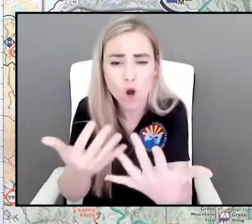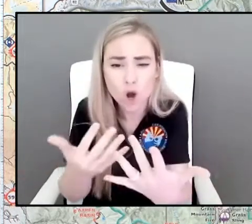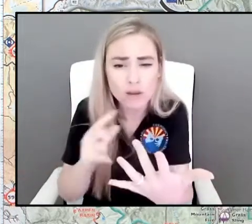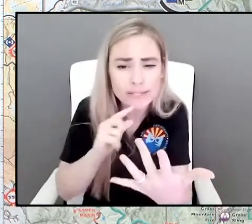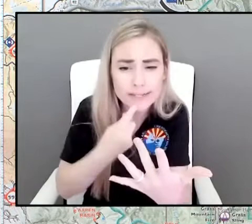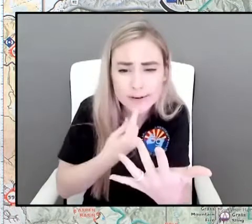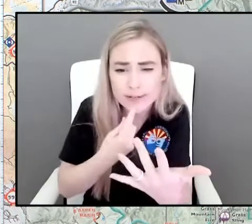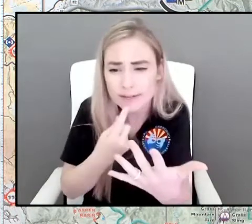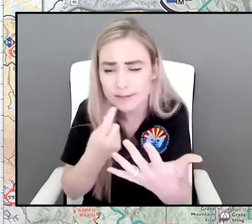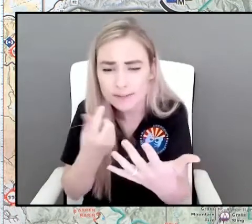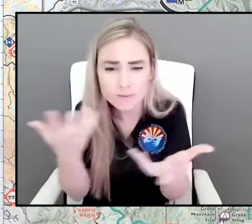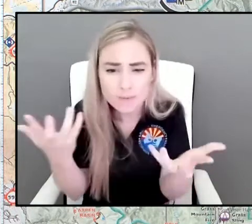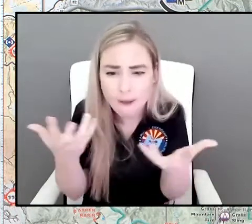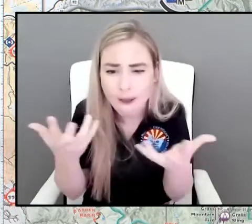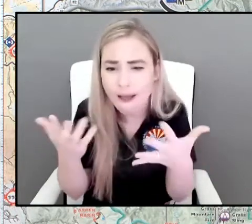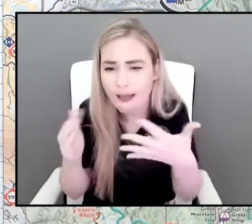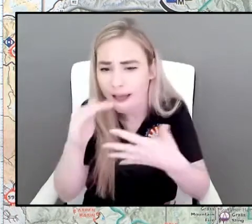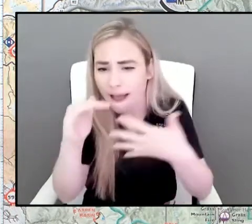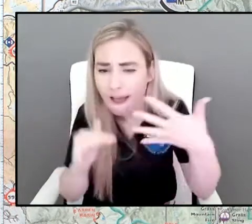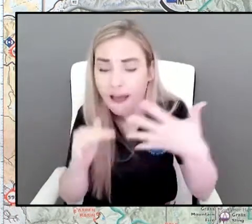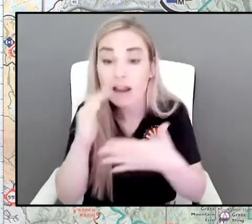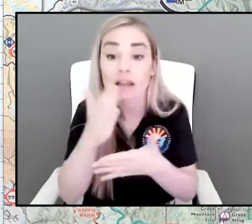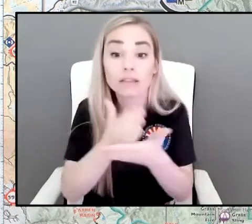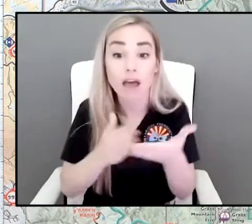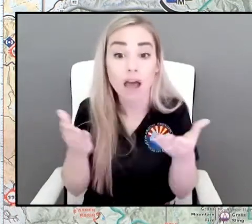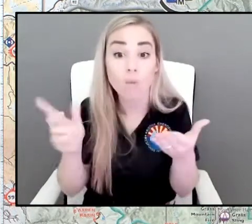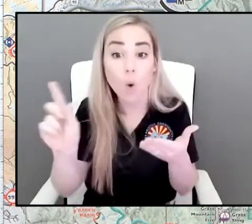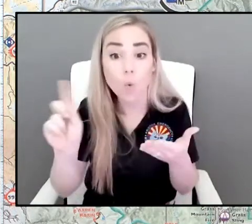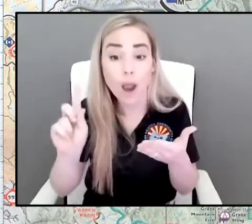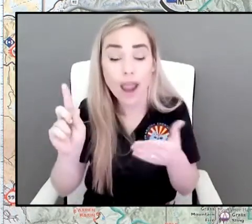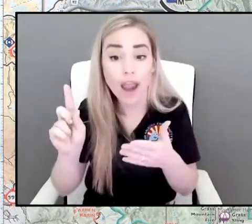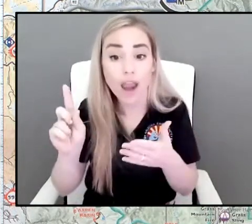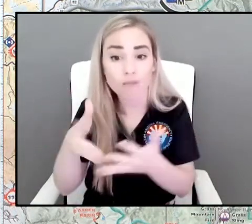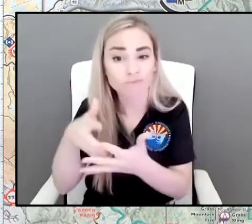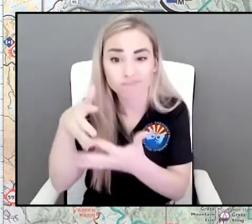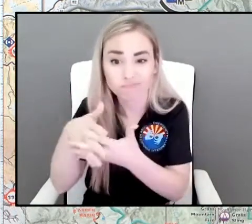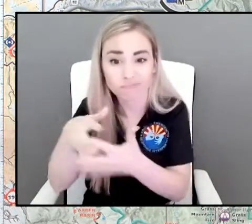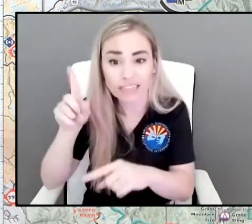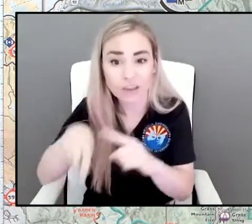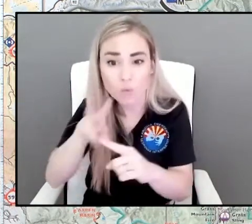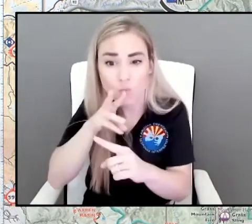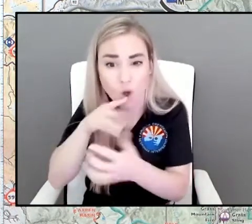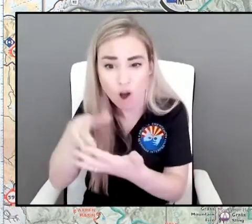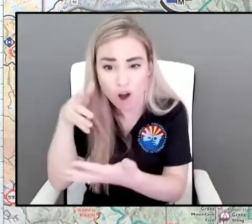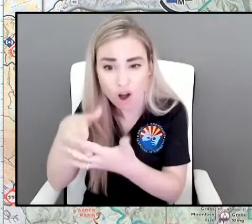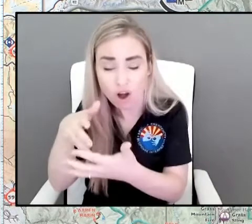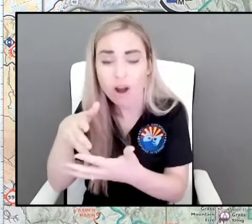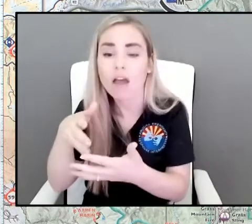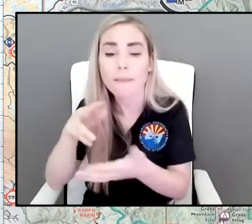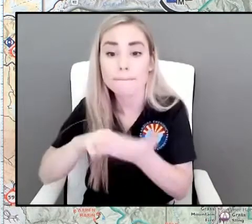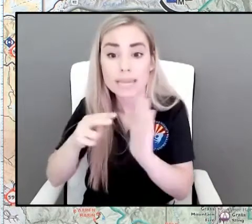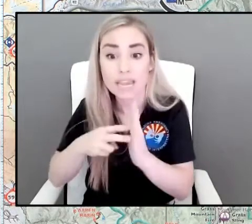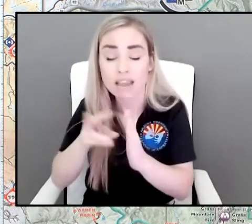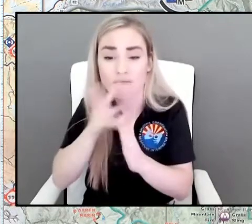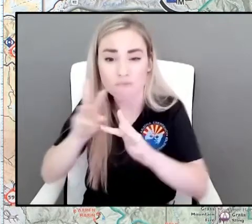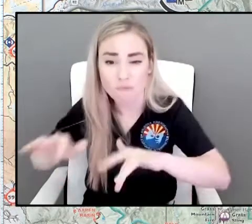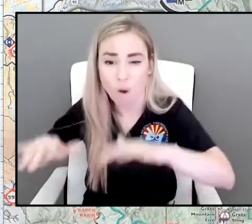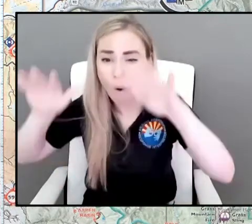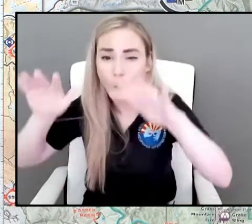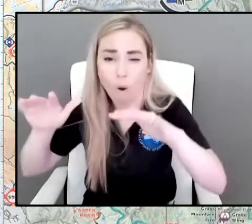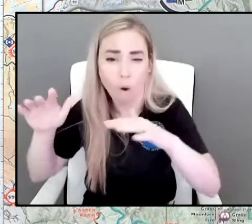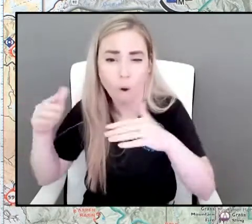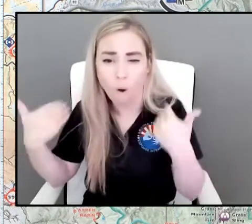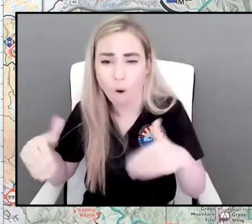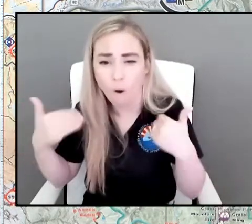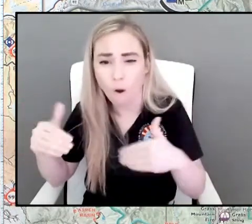the soils had become hydrophobic, where flooding response could be intense. We also talked about what does that mean